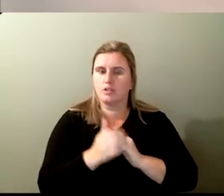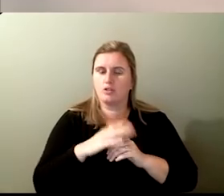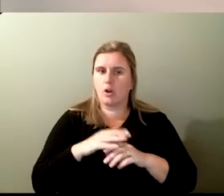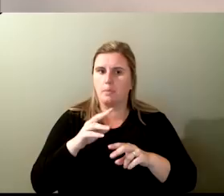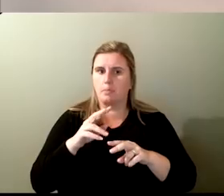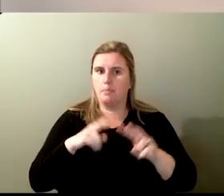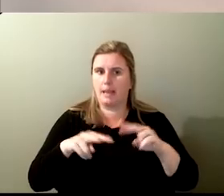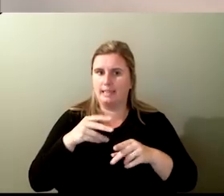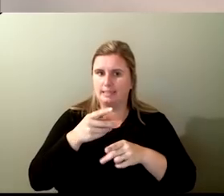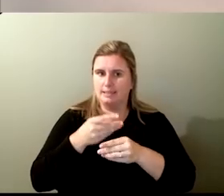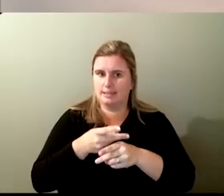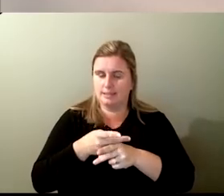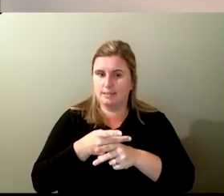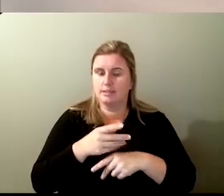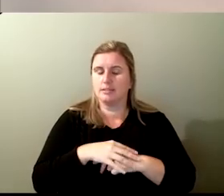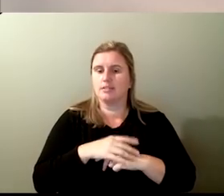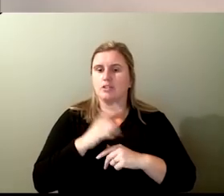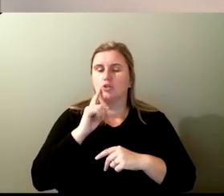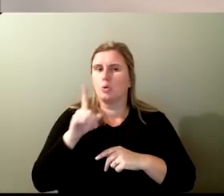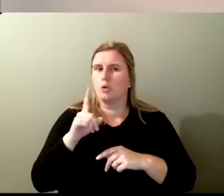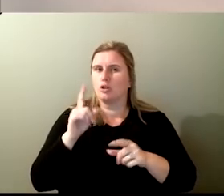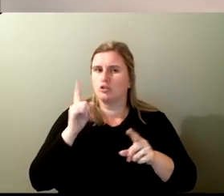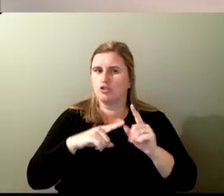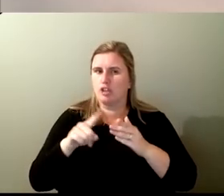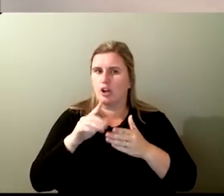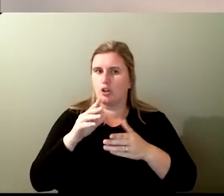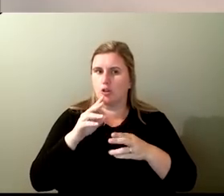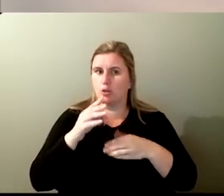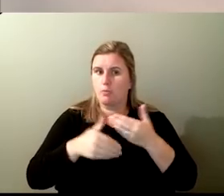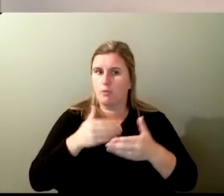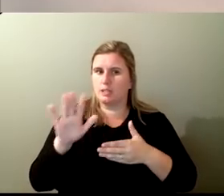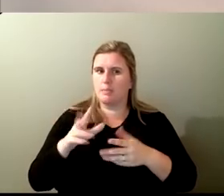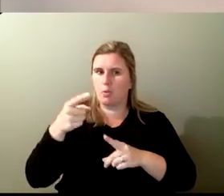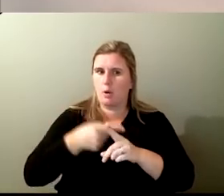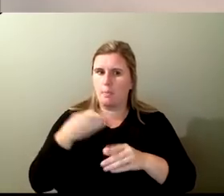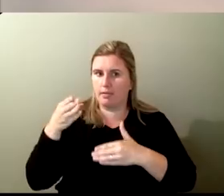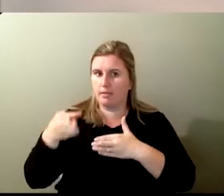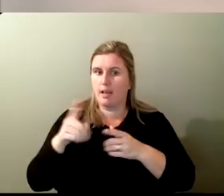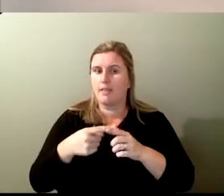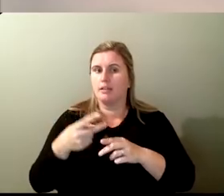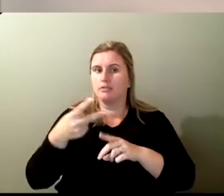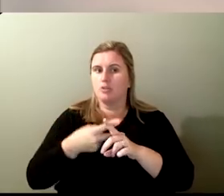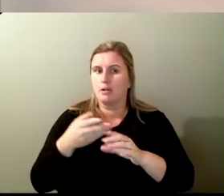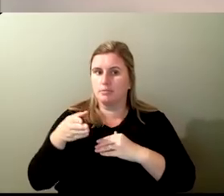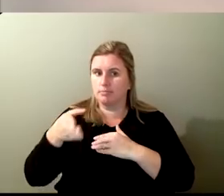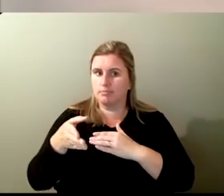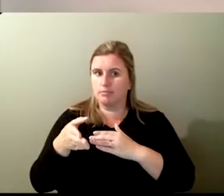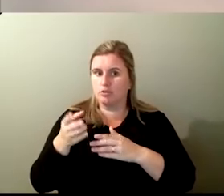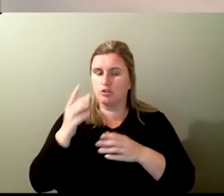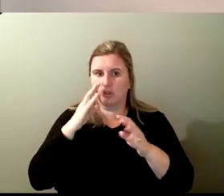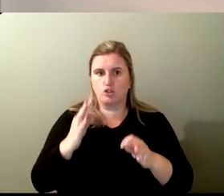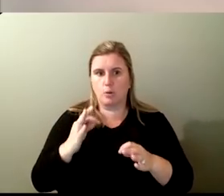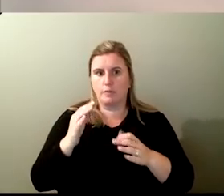She will check on the performance of the supervisee in about a month, and then a month or two after that to determine whether